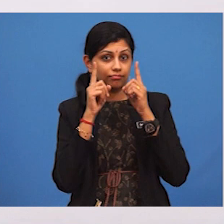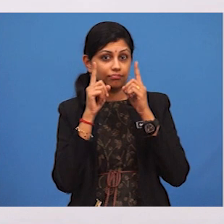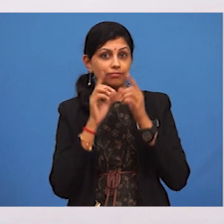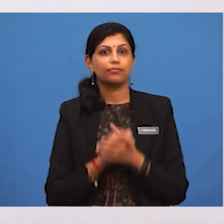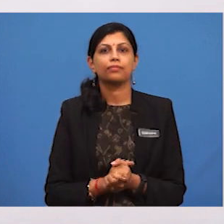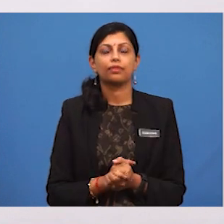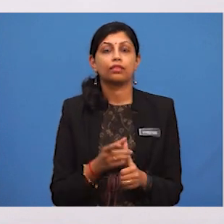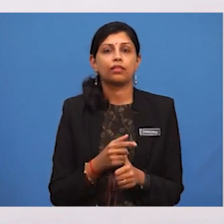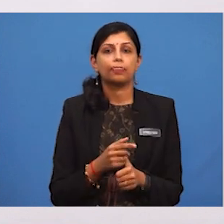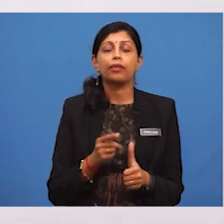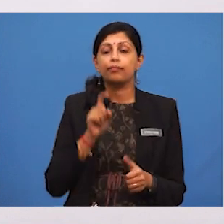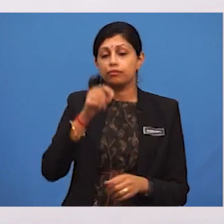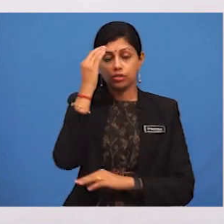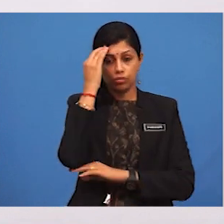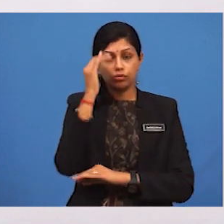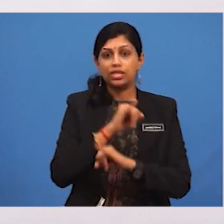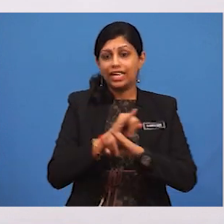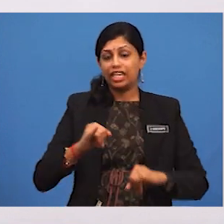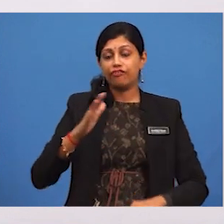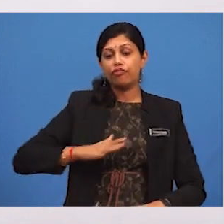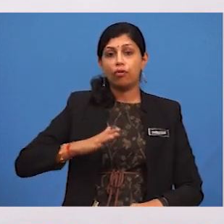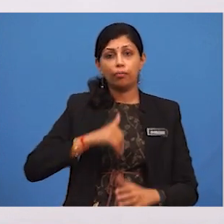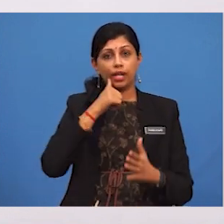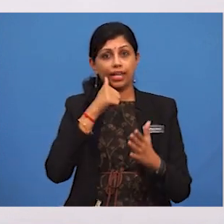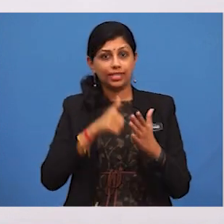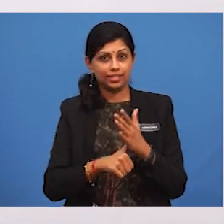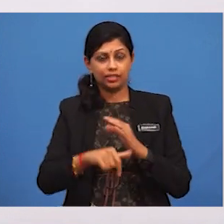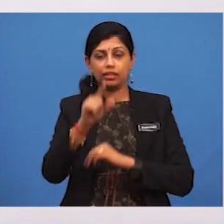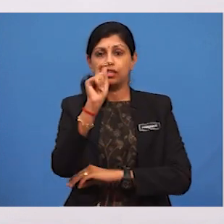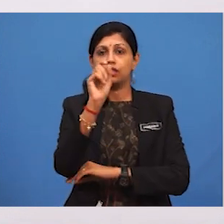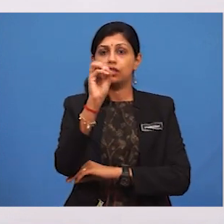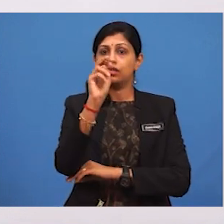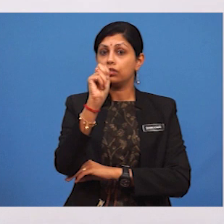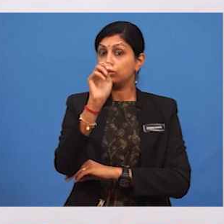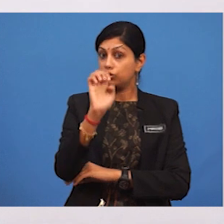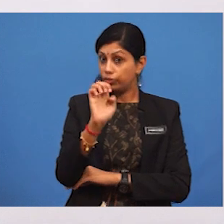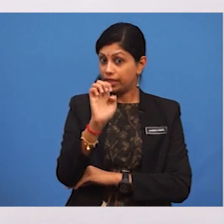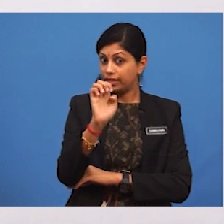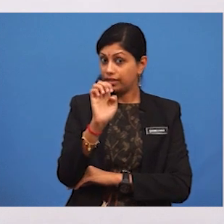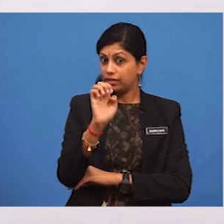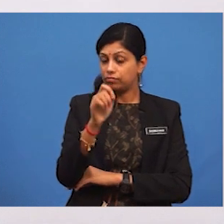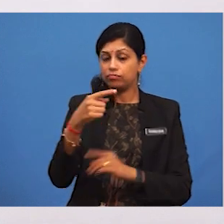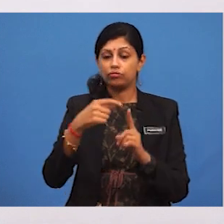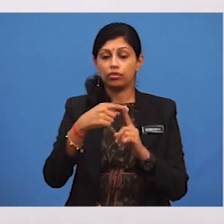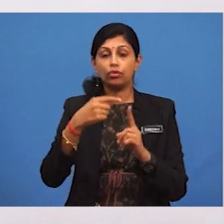is an informal letter, the tone you use when writing to a younger sibling,